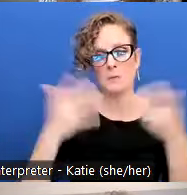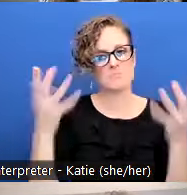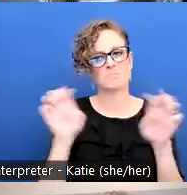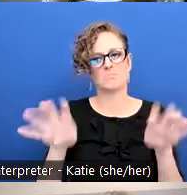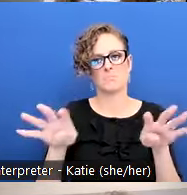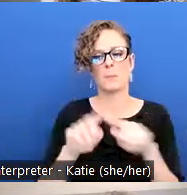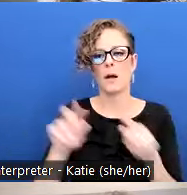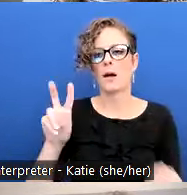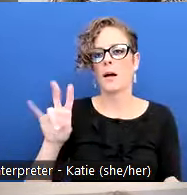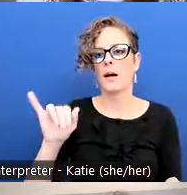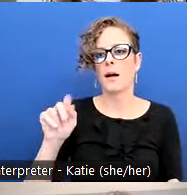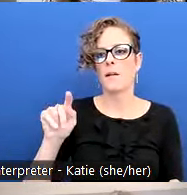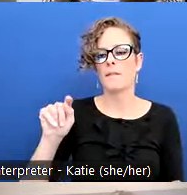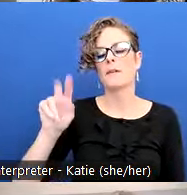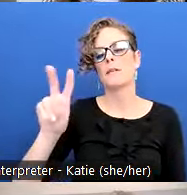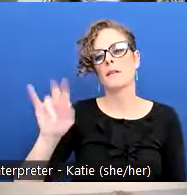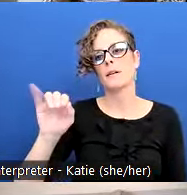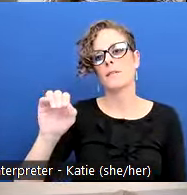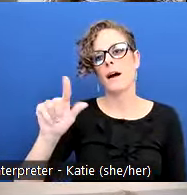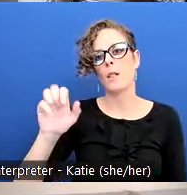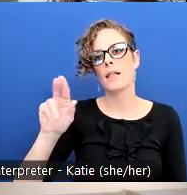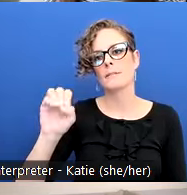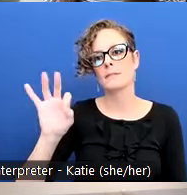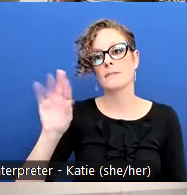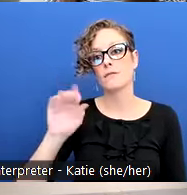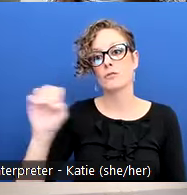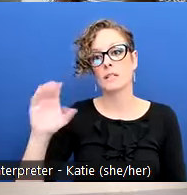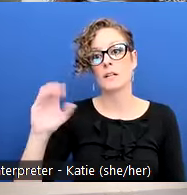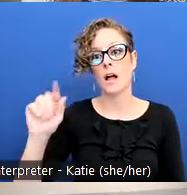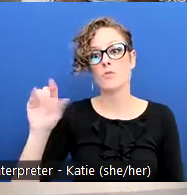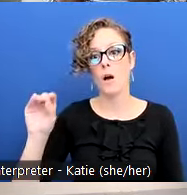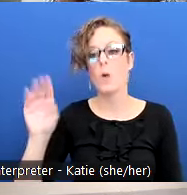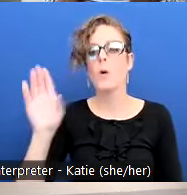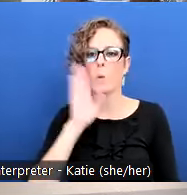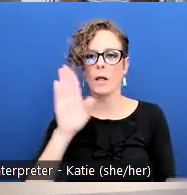Colorado will share that information as it does become available.